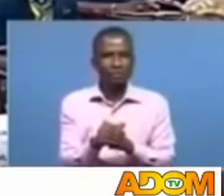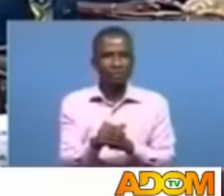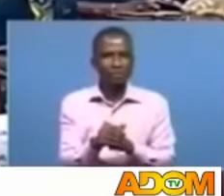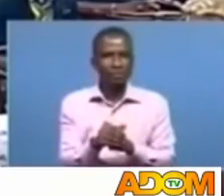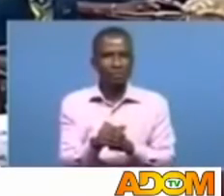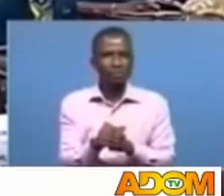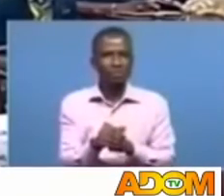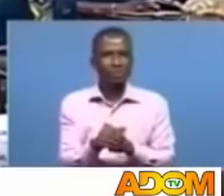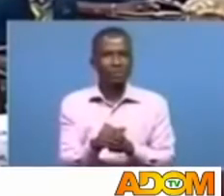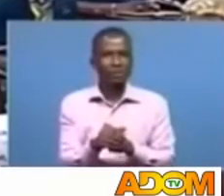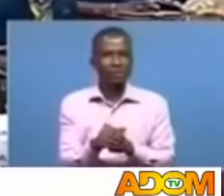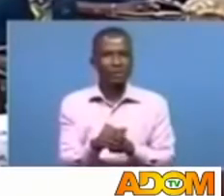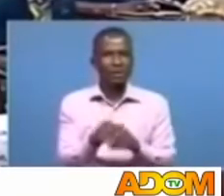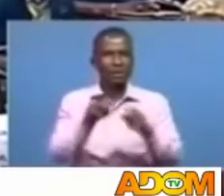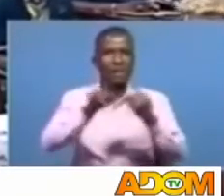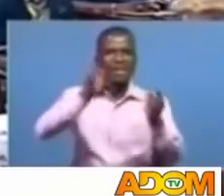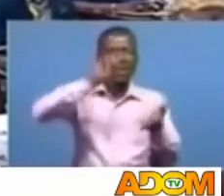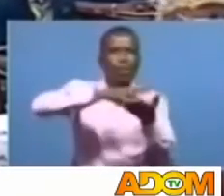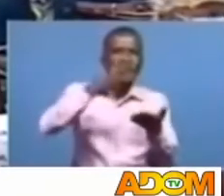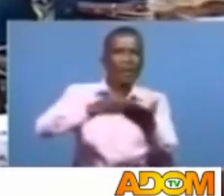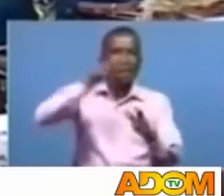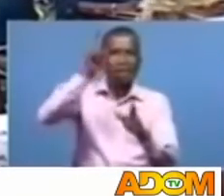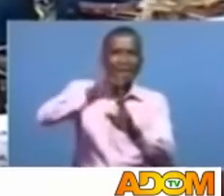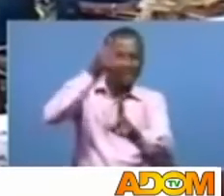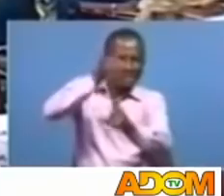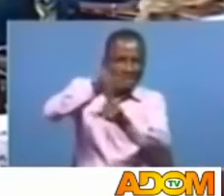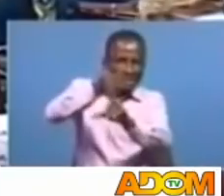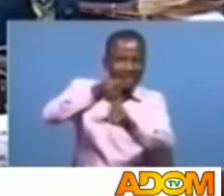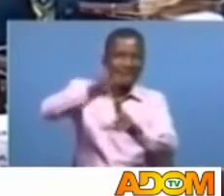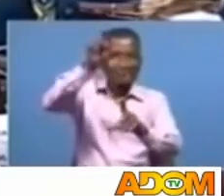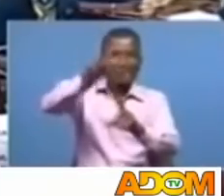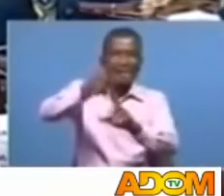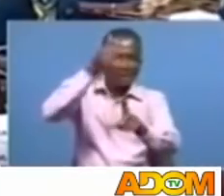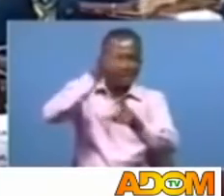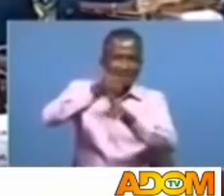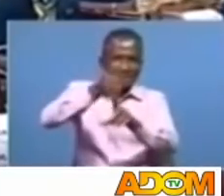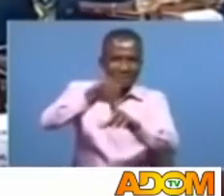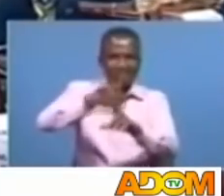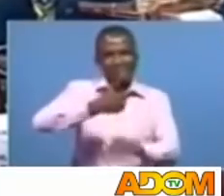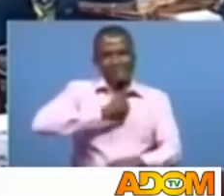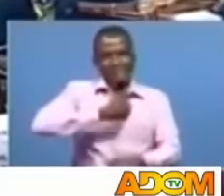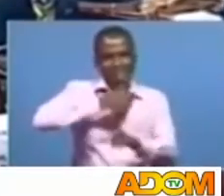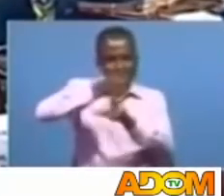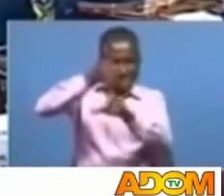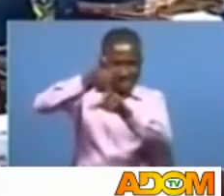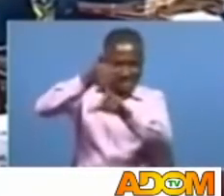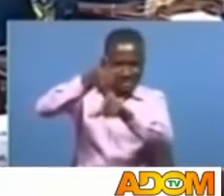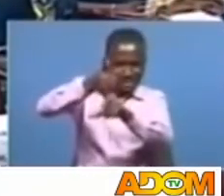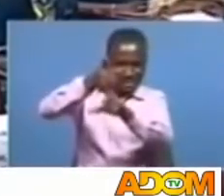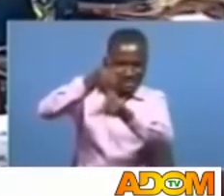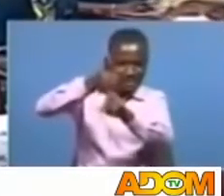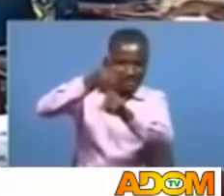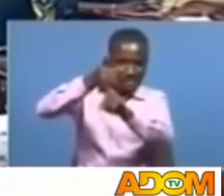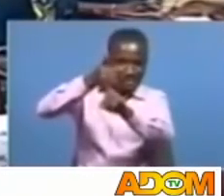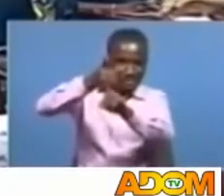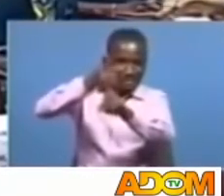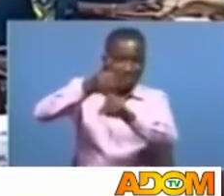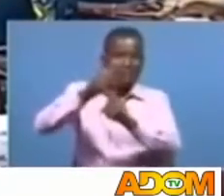must themselves, that witness must his or herself, I should say, his or